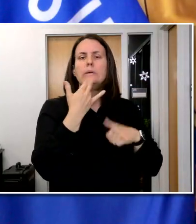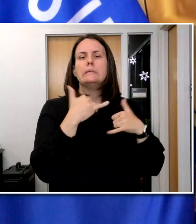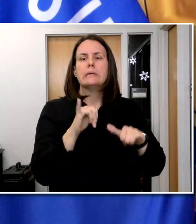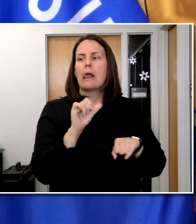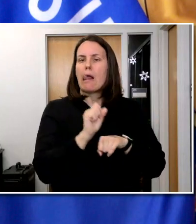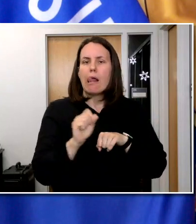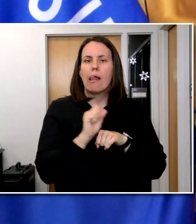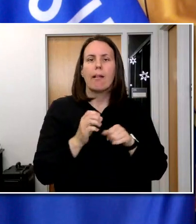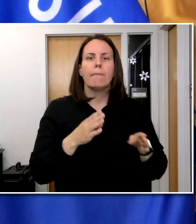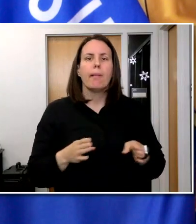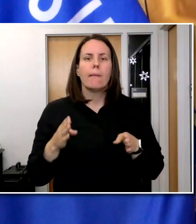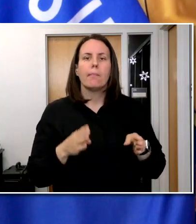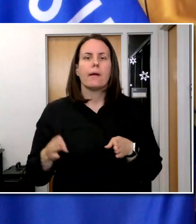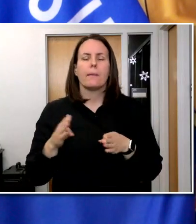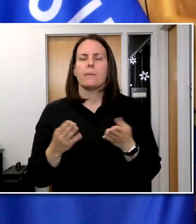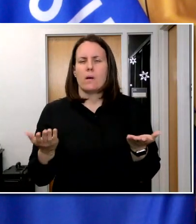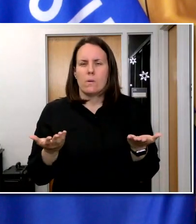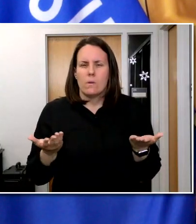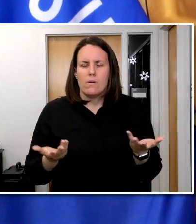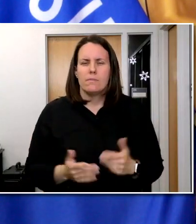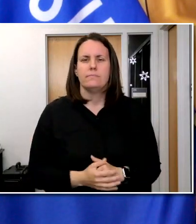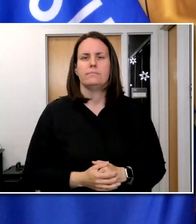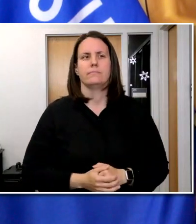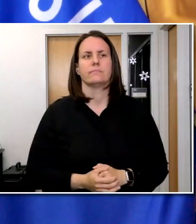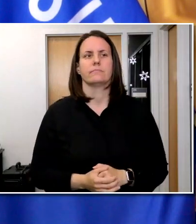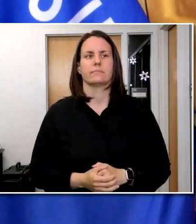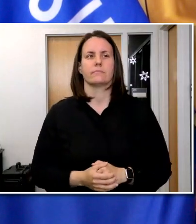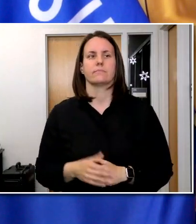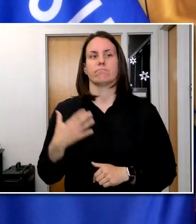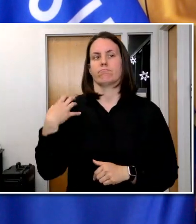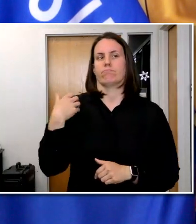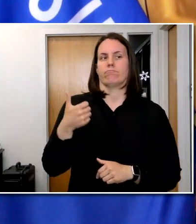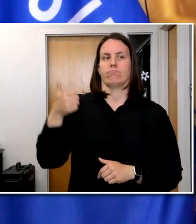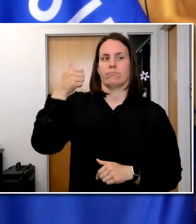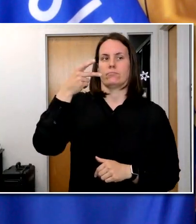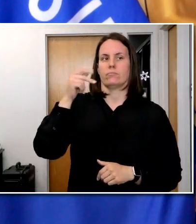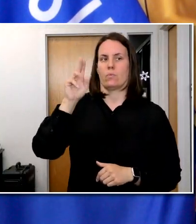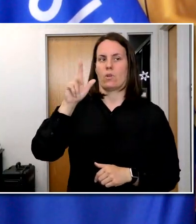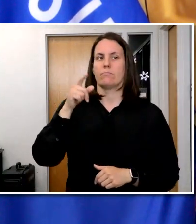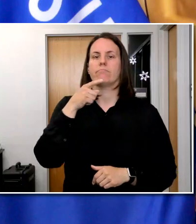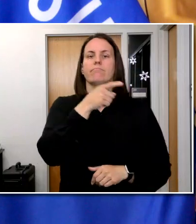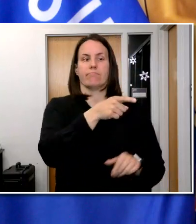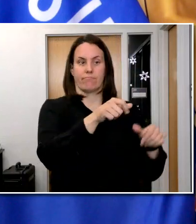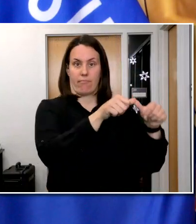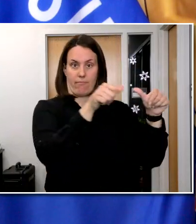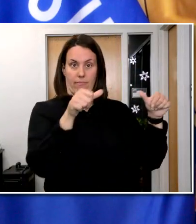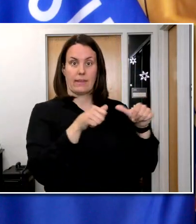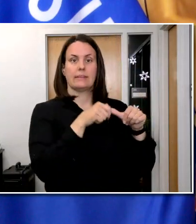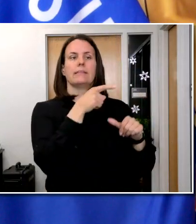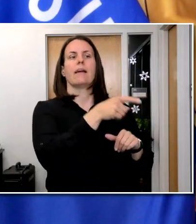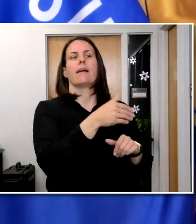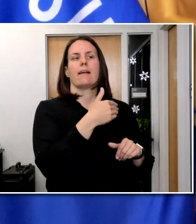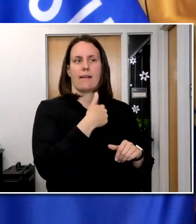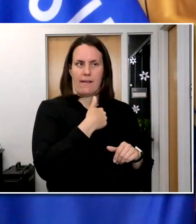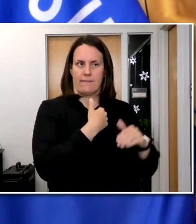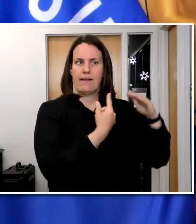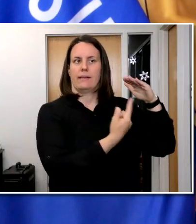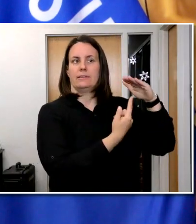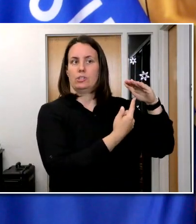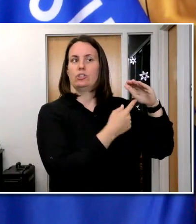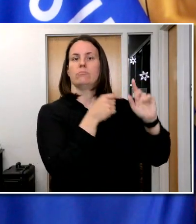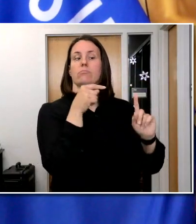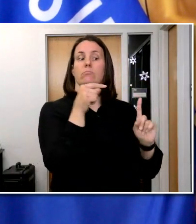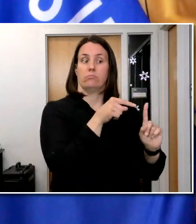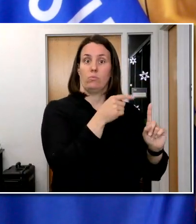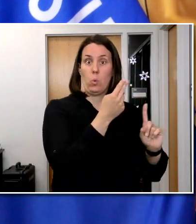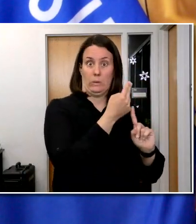We do have an isolation facility set up on the south side of Milwaukee that is in a hotel, and that probably is what you saw